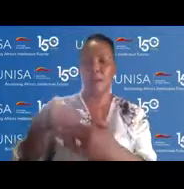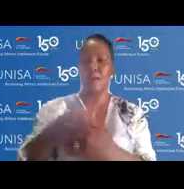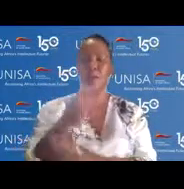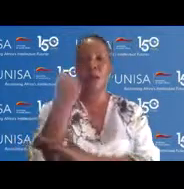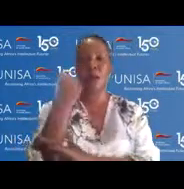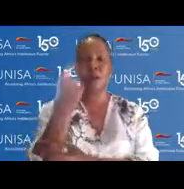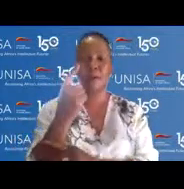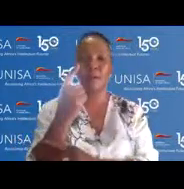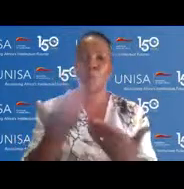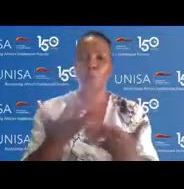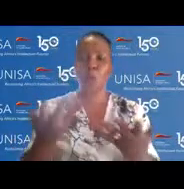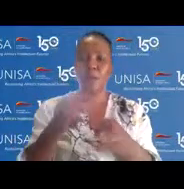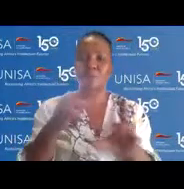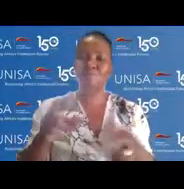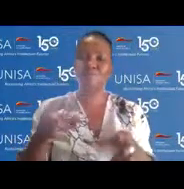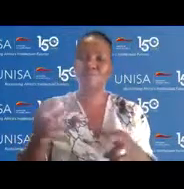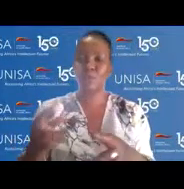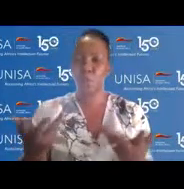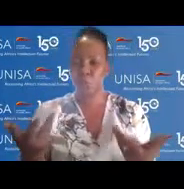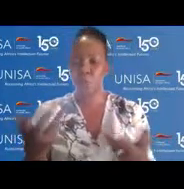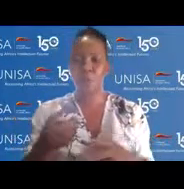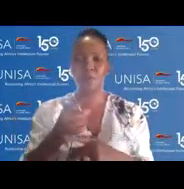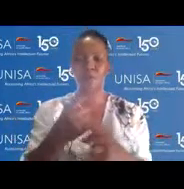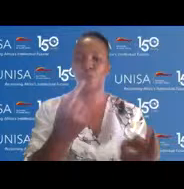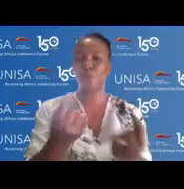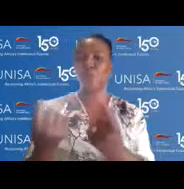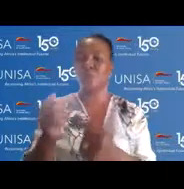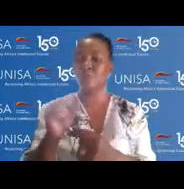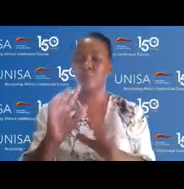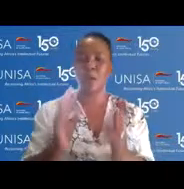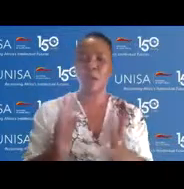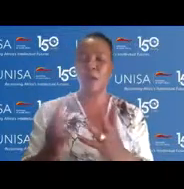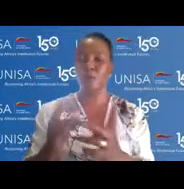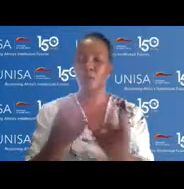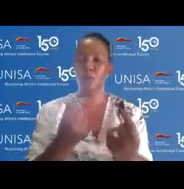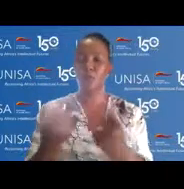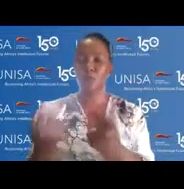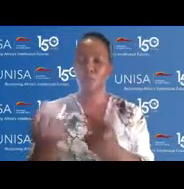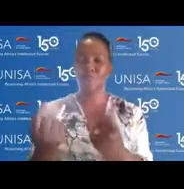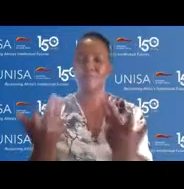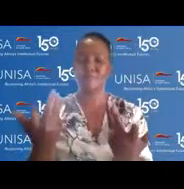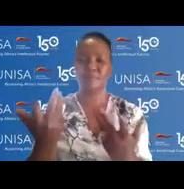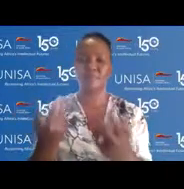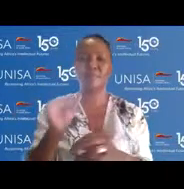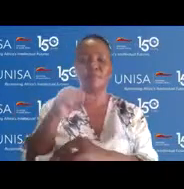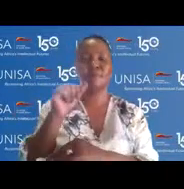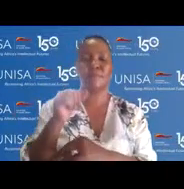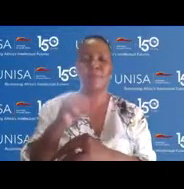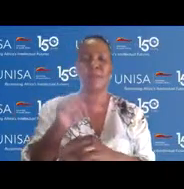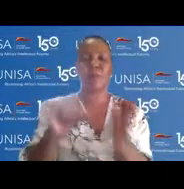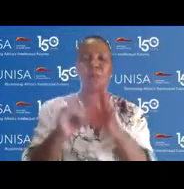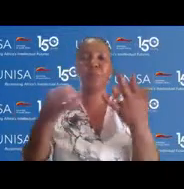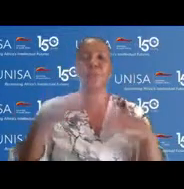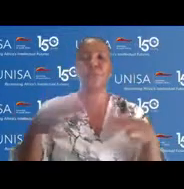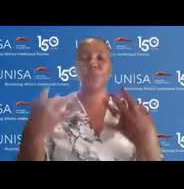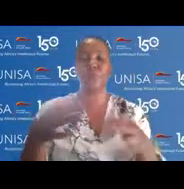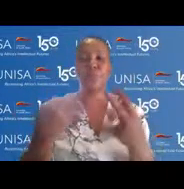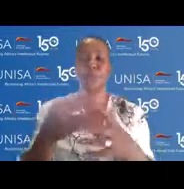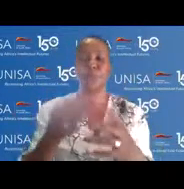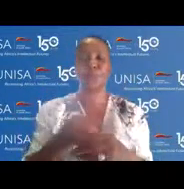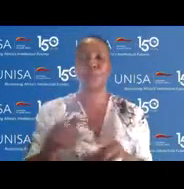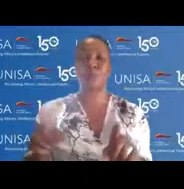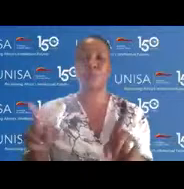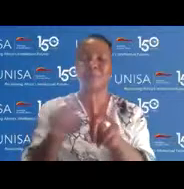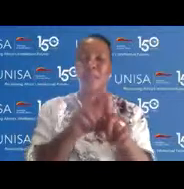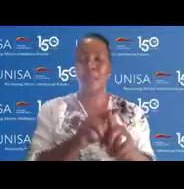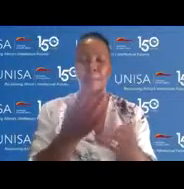resources are, what we're doing, how we're doing it. So it's quite important that we're all on the same page. Then